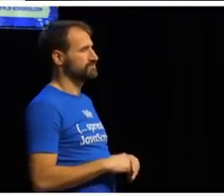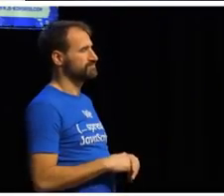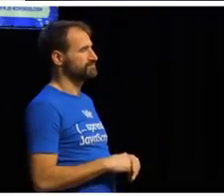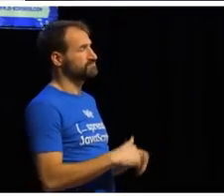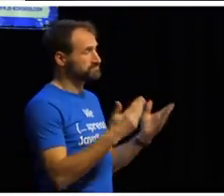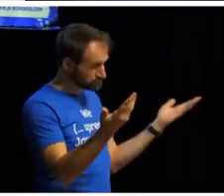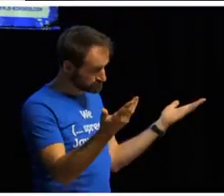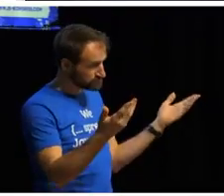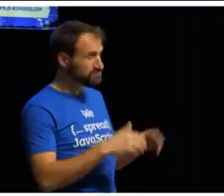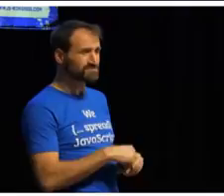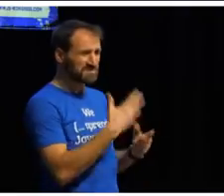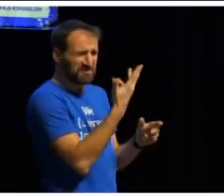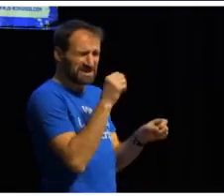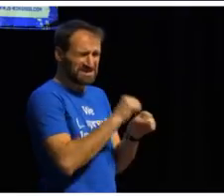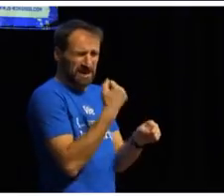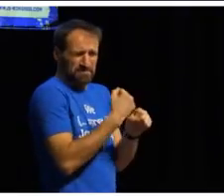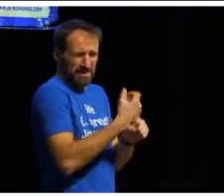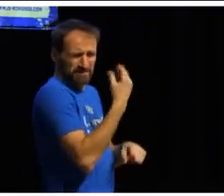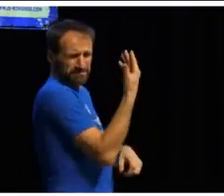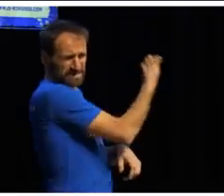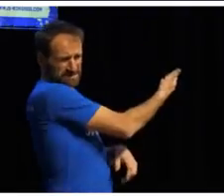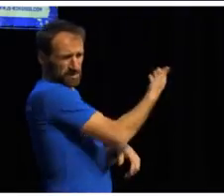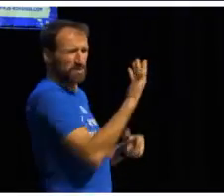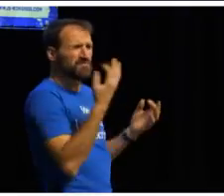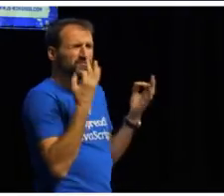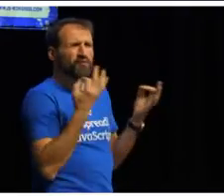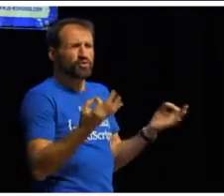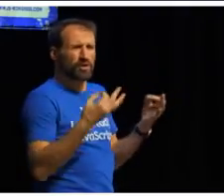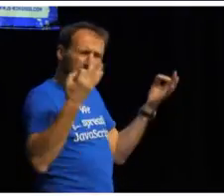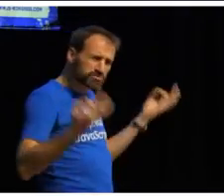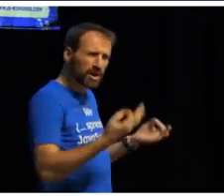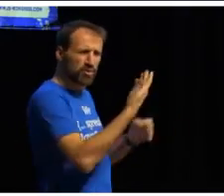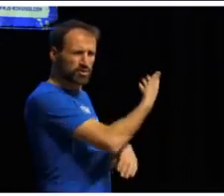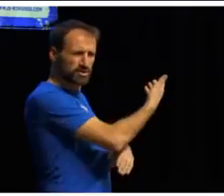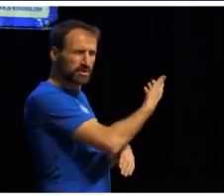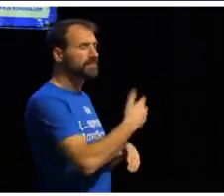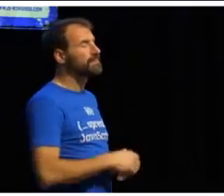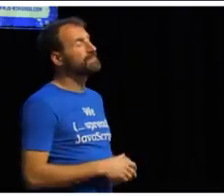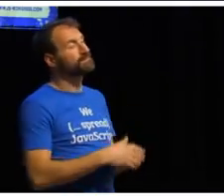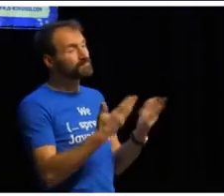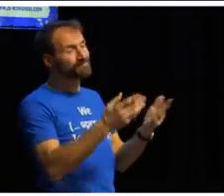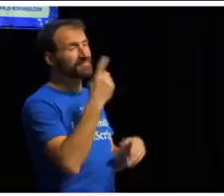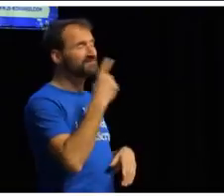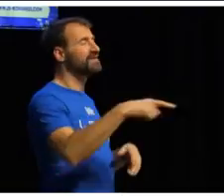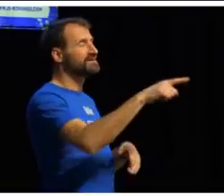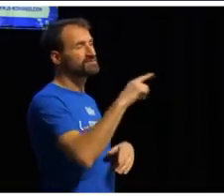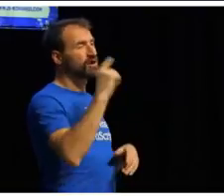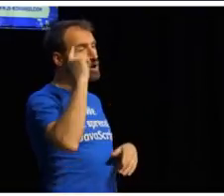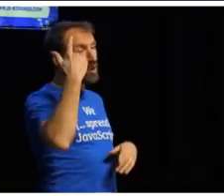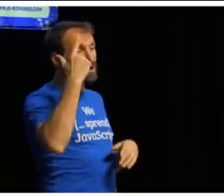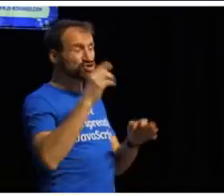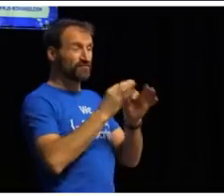So what can you do with this? I mean, what is it good for? If you represent your logical